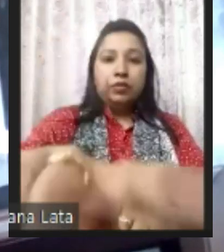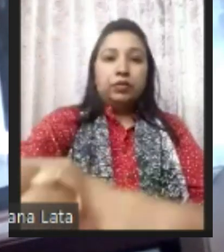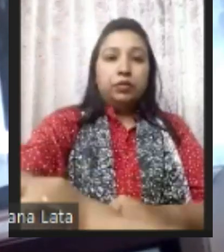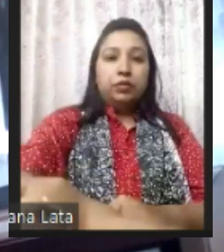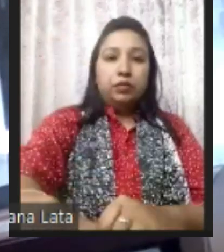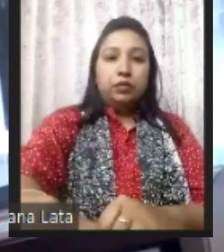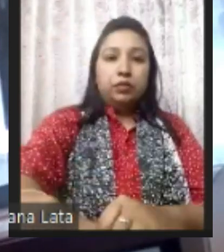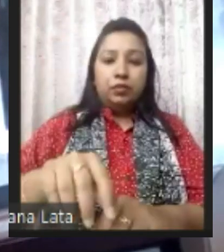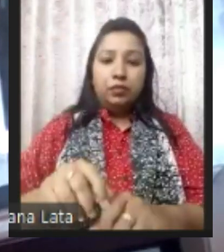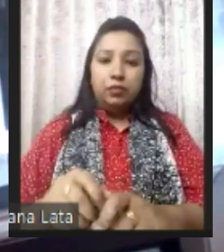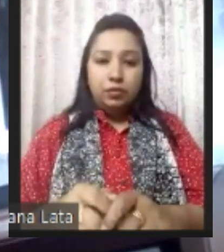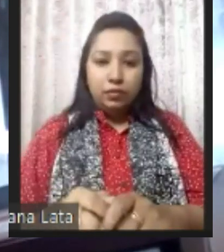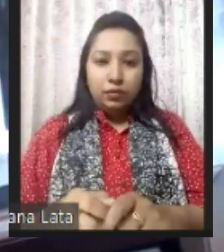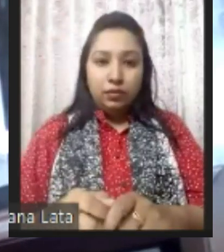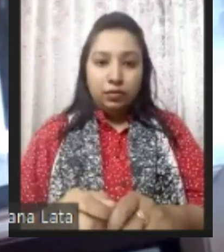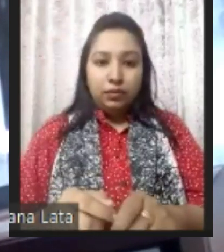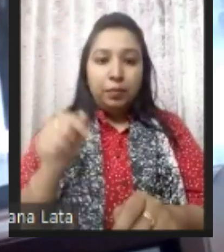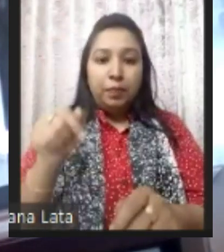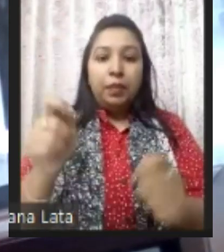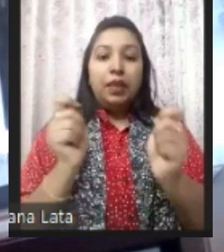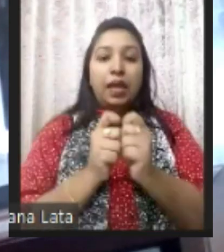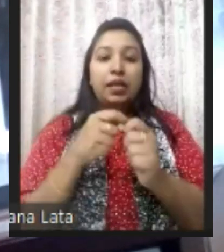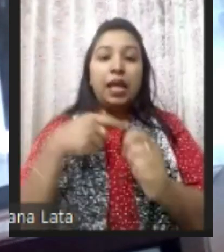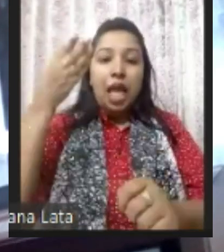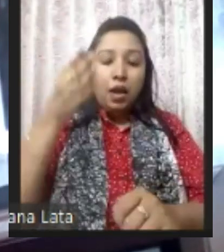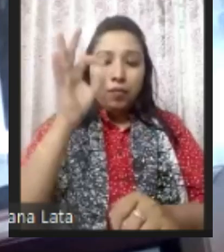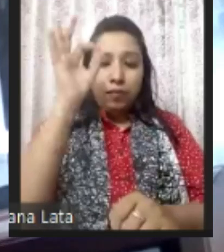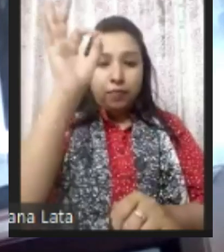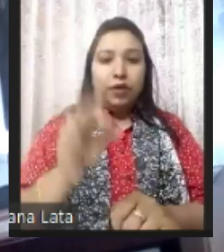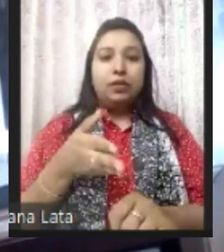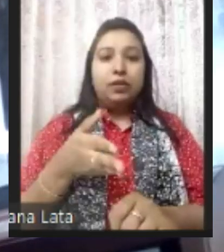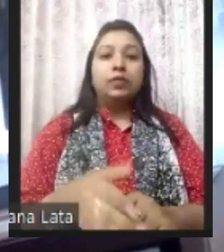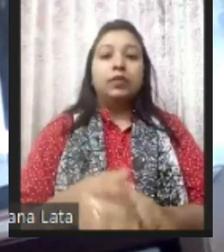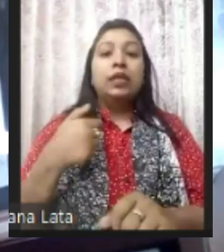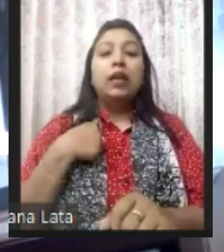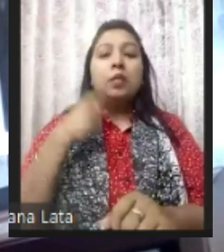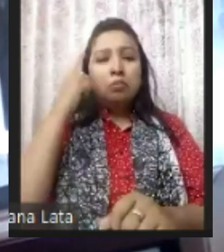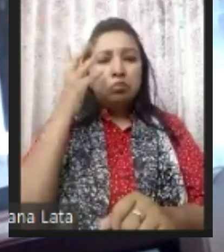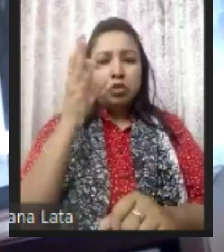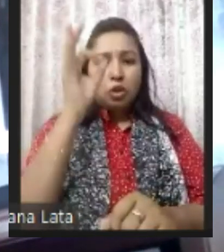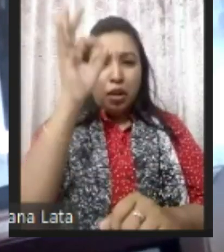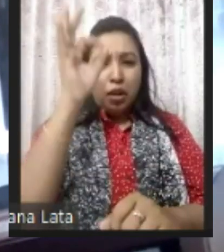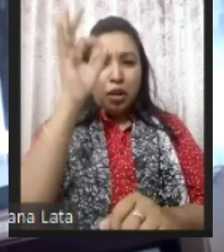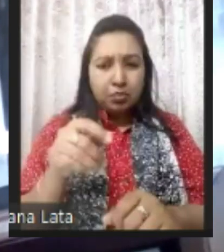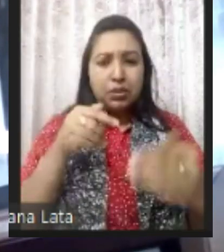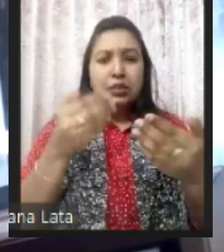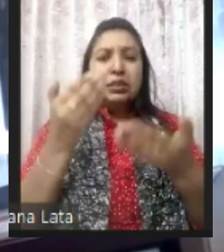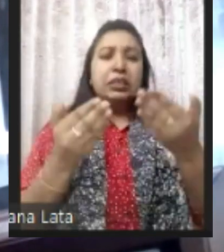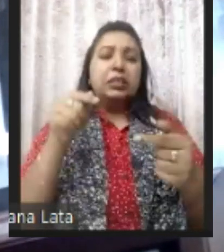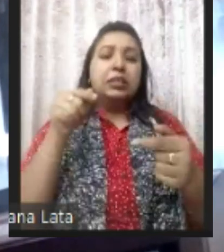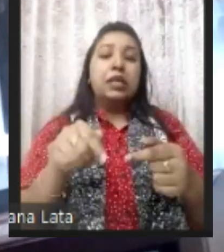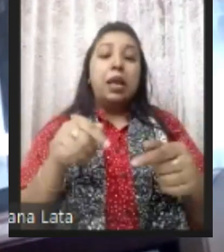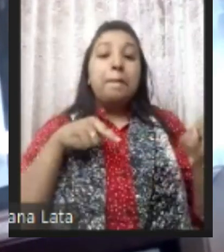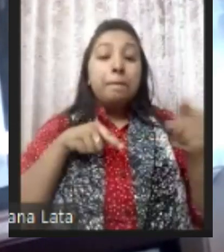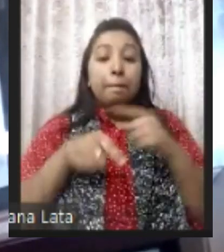14%. So it's 14 for normal children, but around 40% for dropout for the disabled children. So there actually maybe we